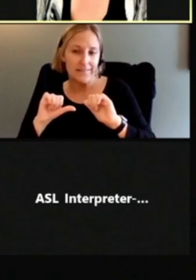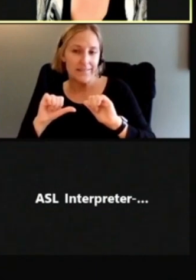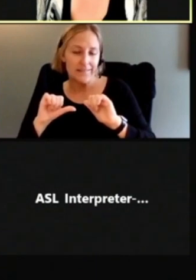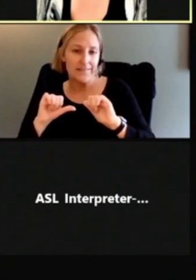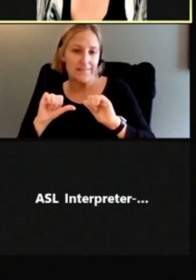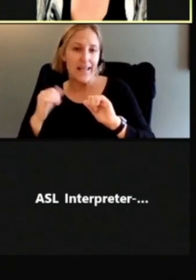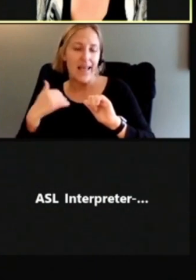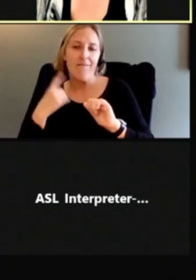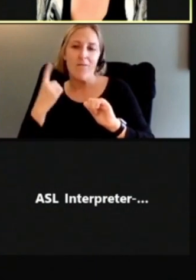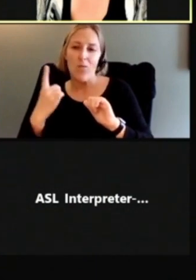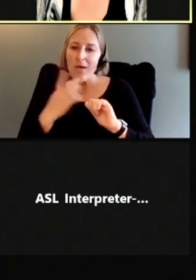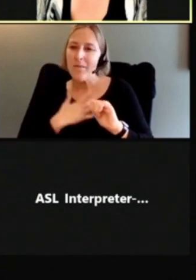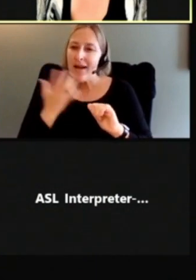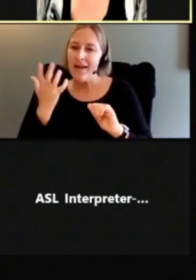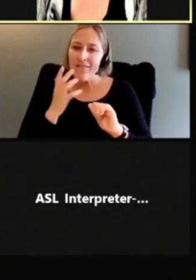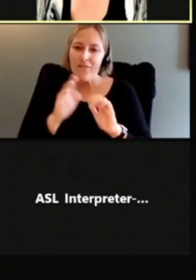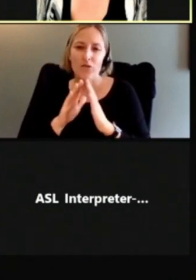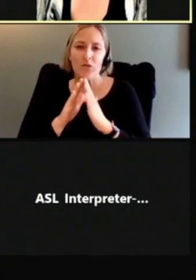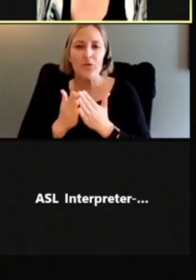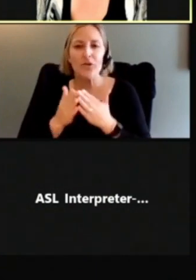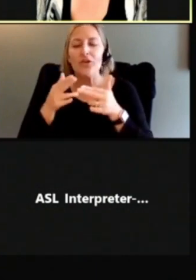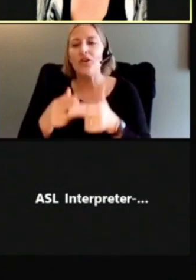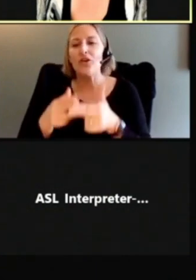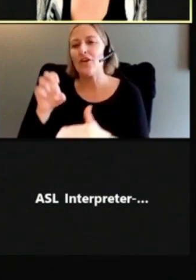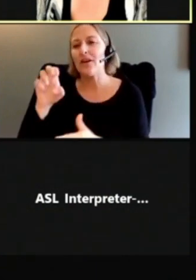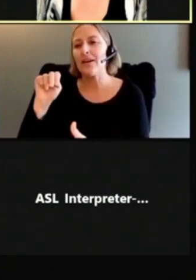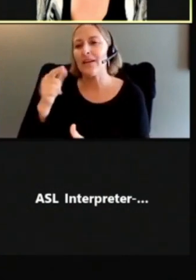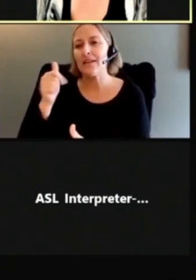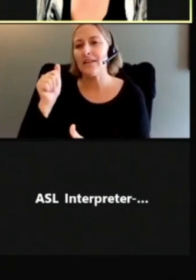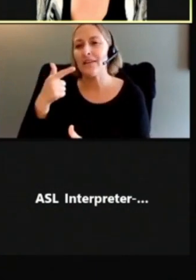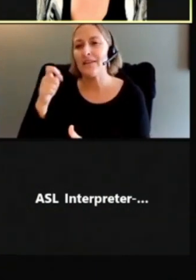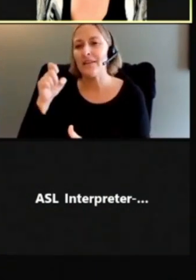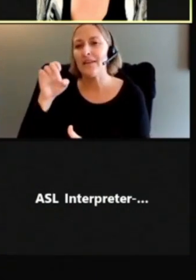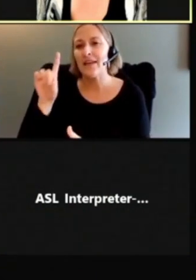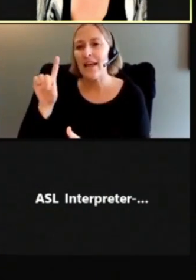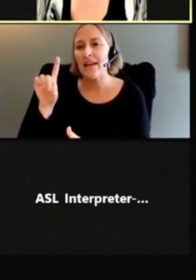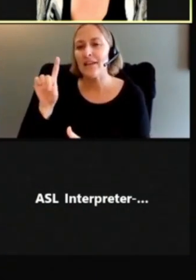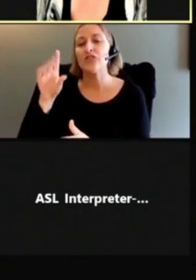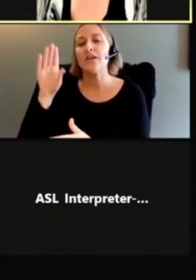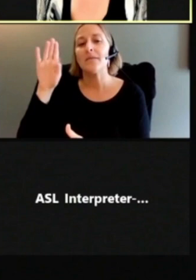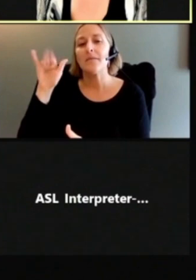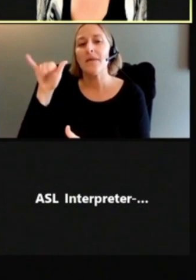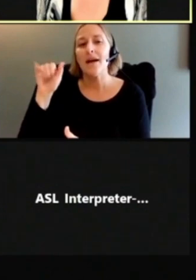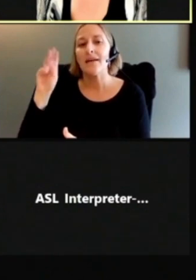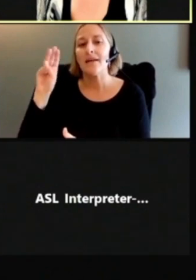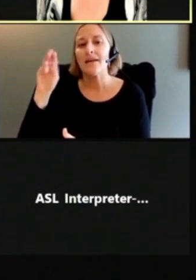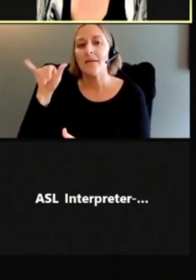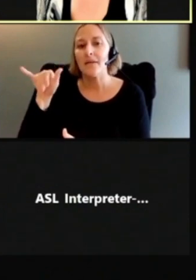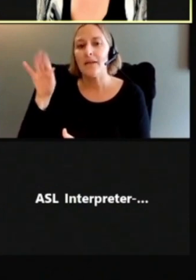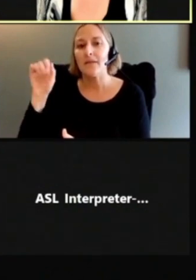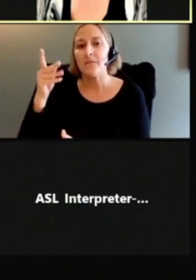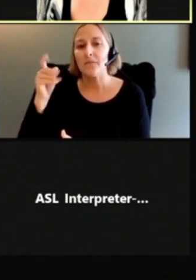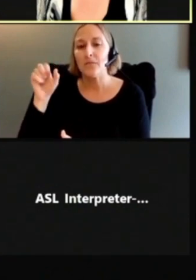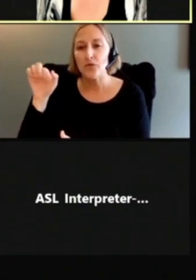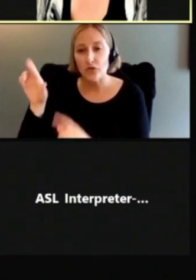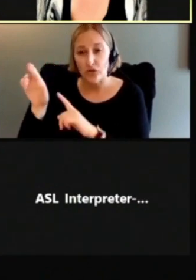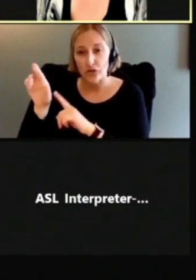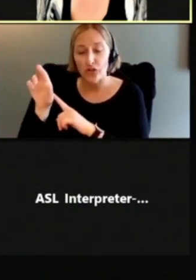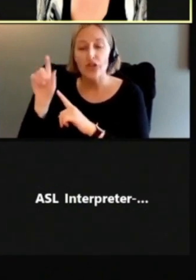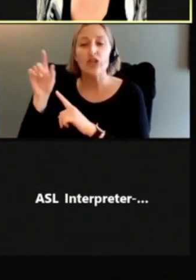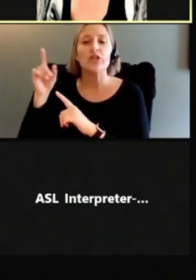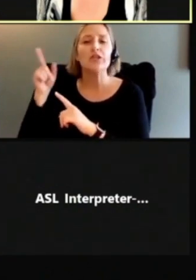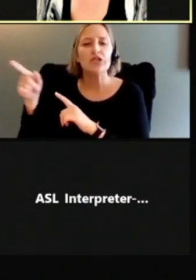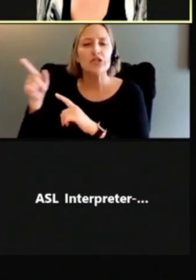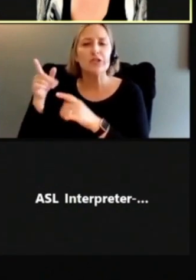It's called Engaged by Amy Butcher. She does an amazing job breaking down the different types or qualities of